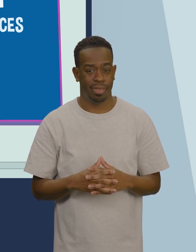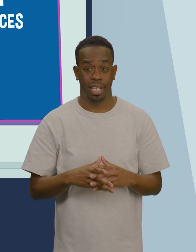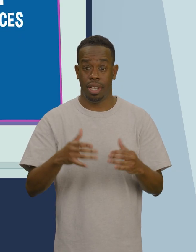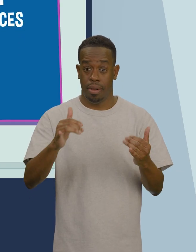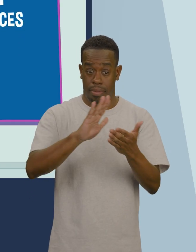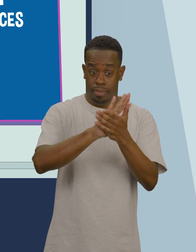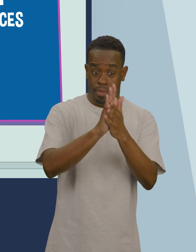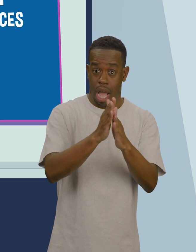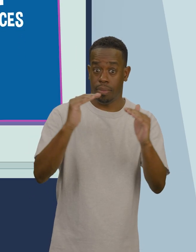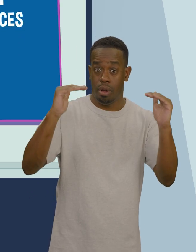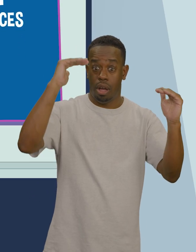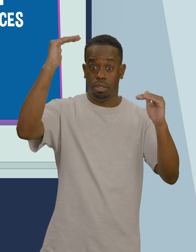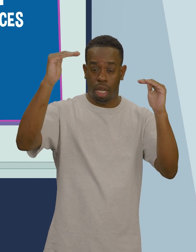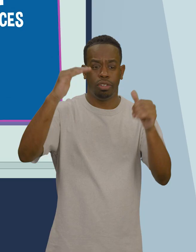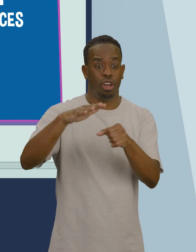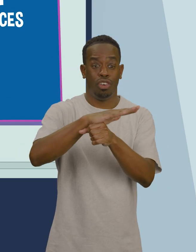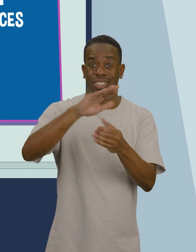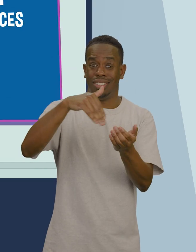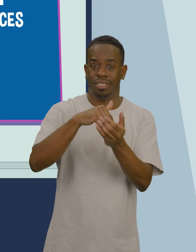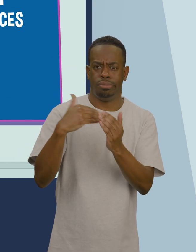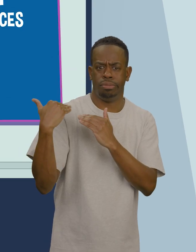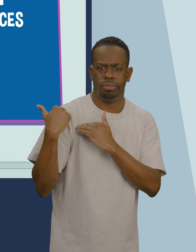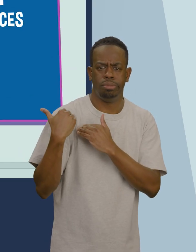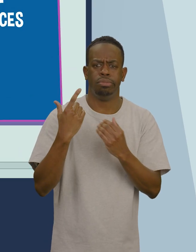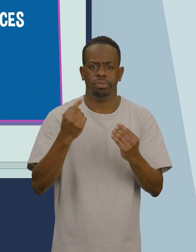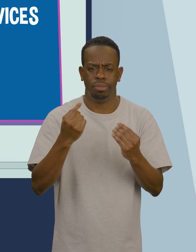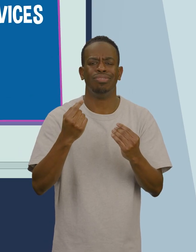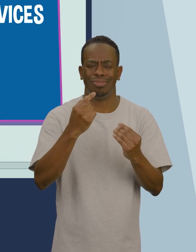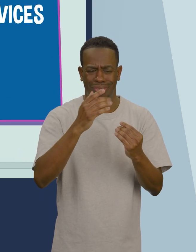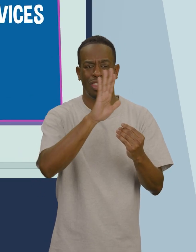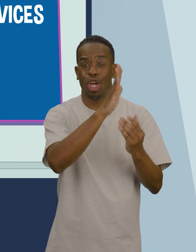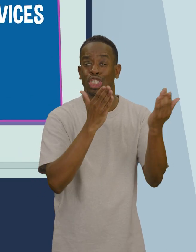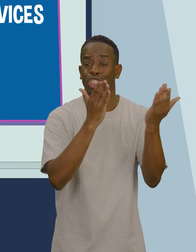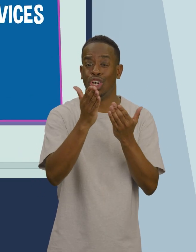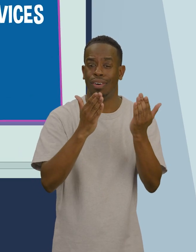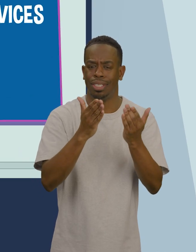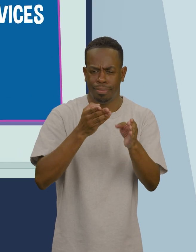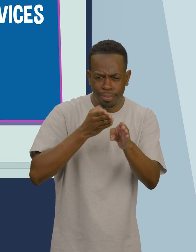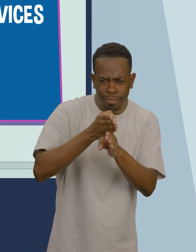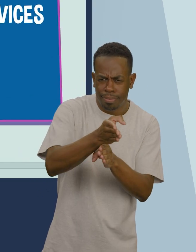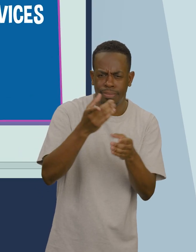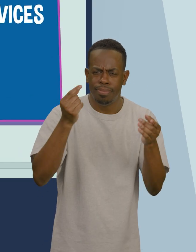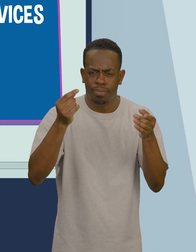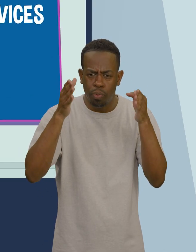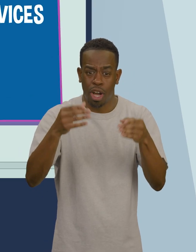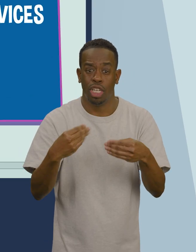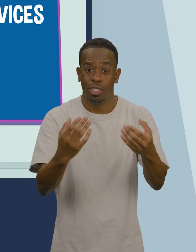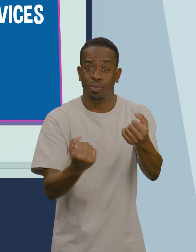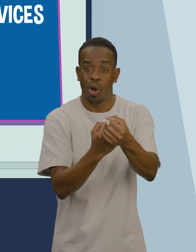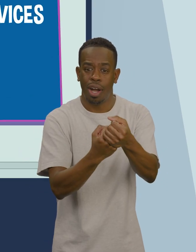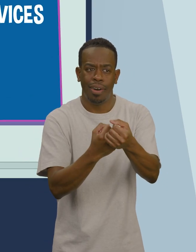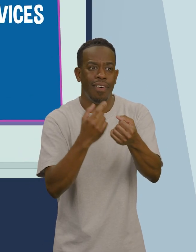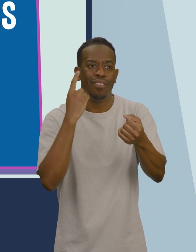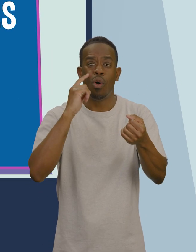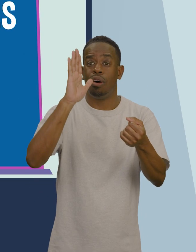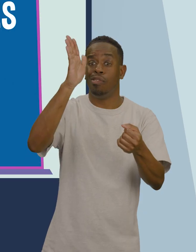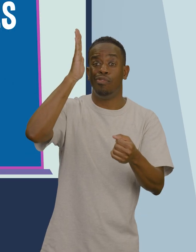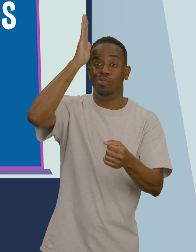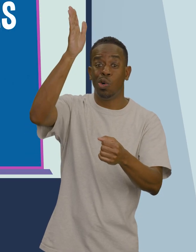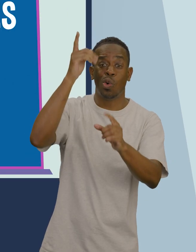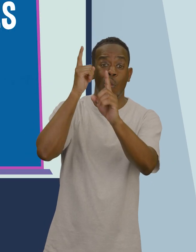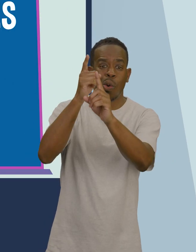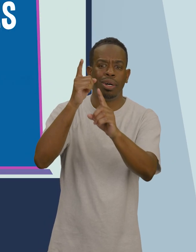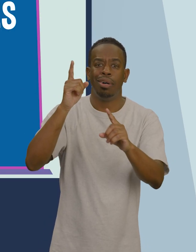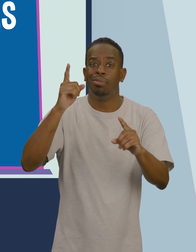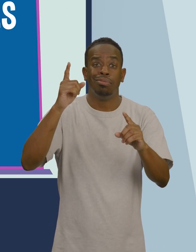So, when becoming young adults, it's the Regional Center's transitional services that specializes in providing supports and assisting in future goal settings,